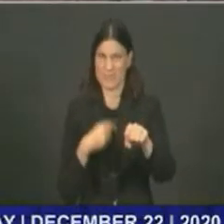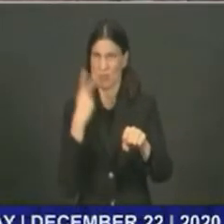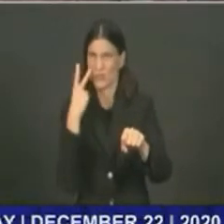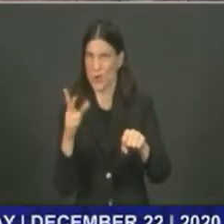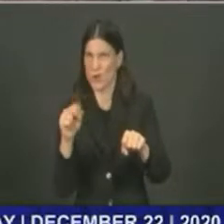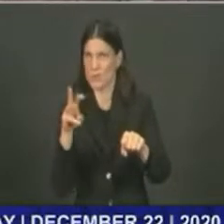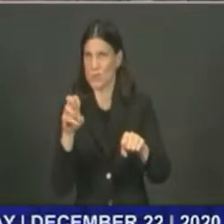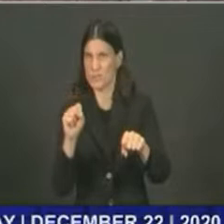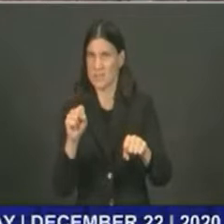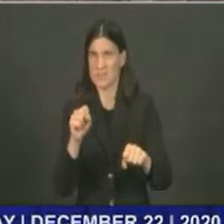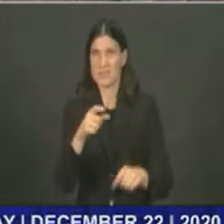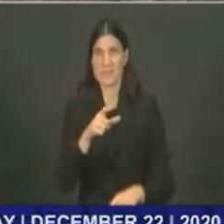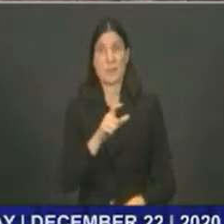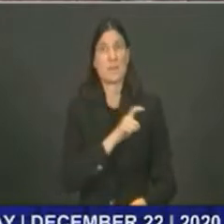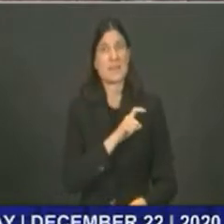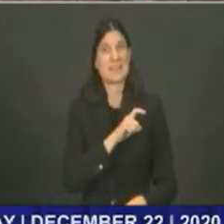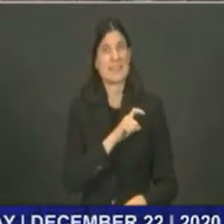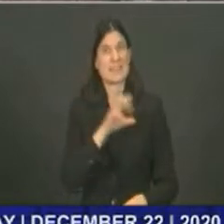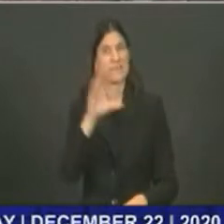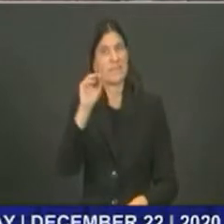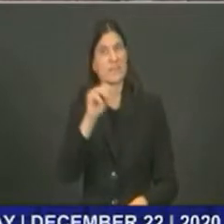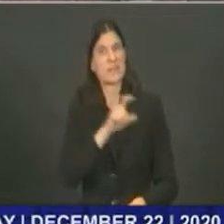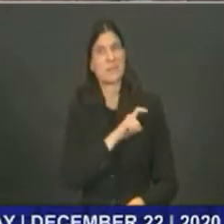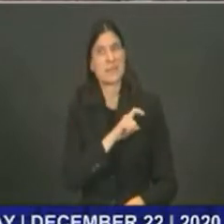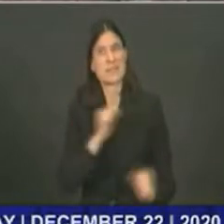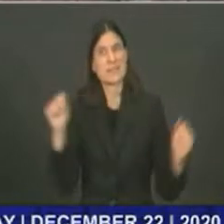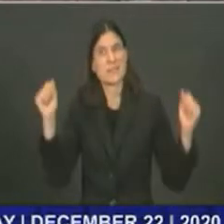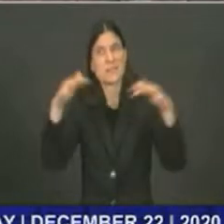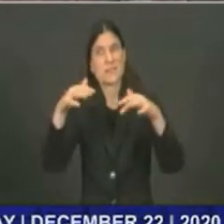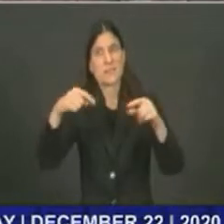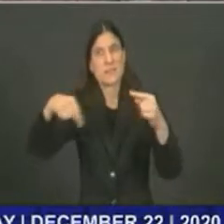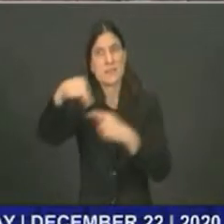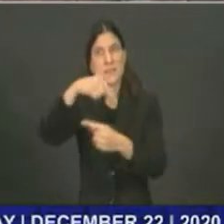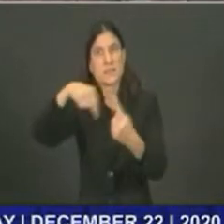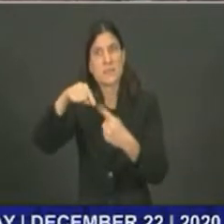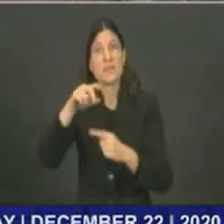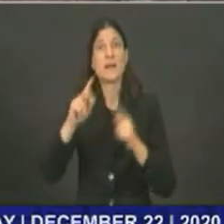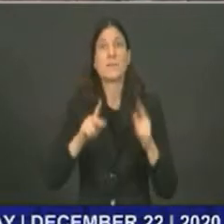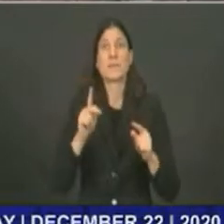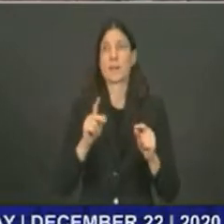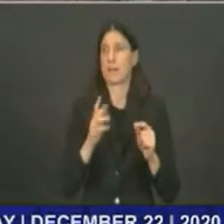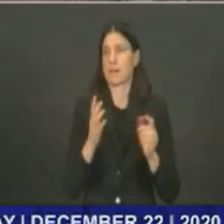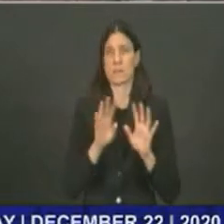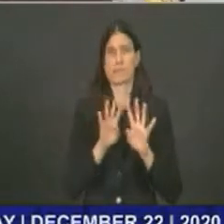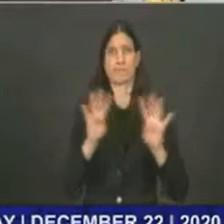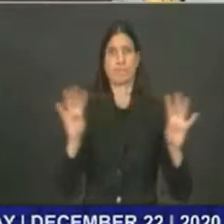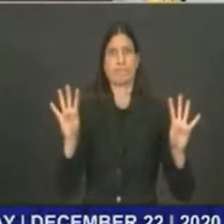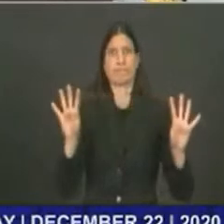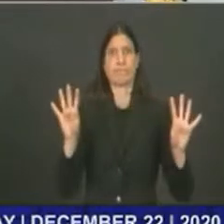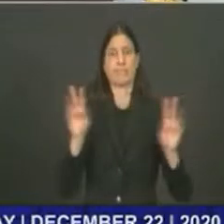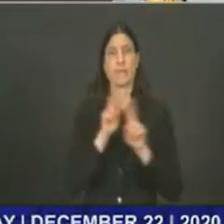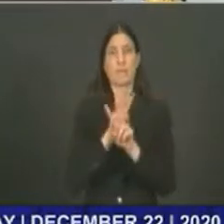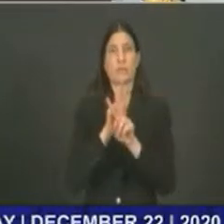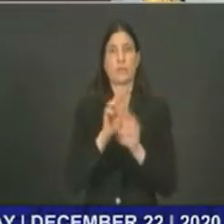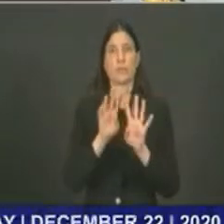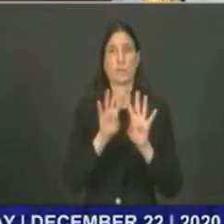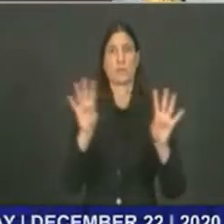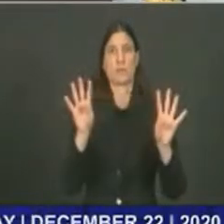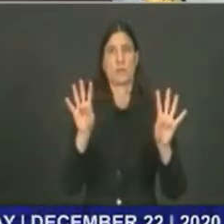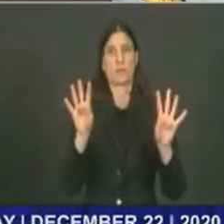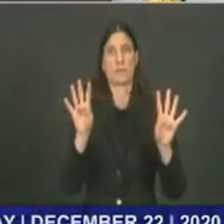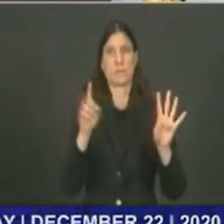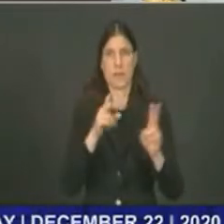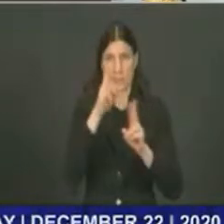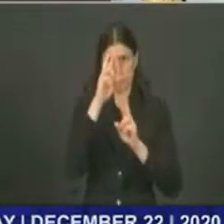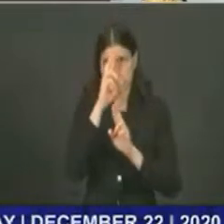law enforcement officers showing their respect, which raises the question on the part of other funeral